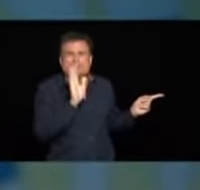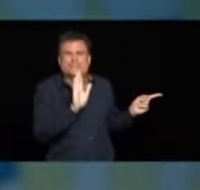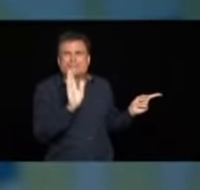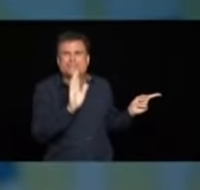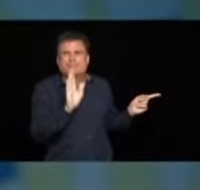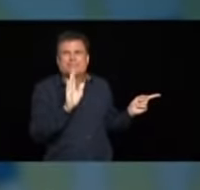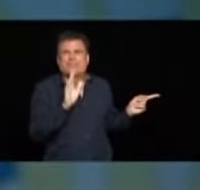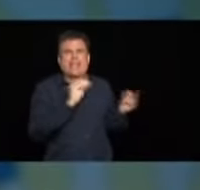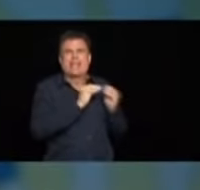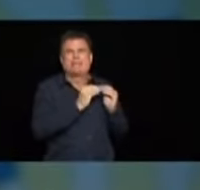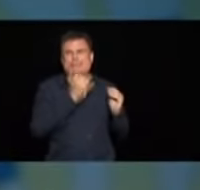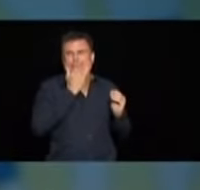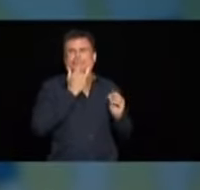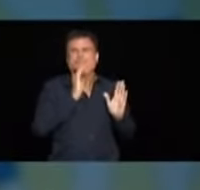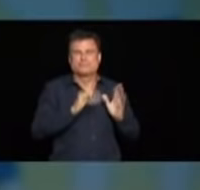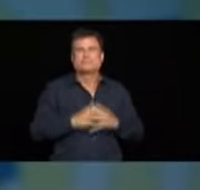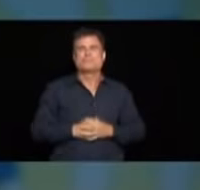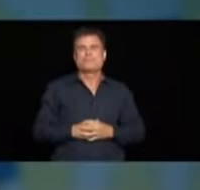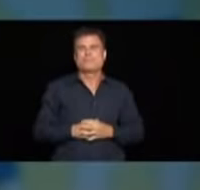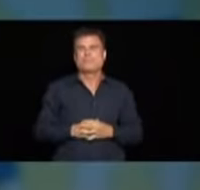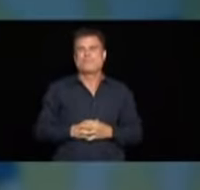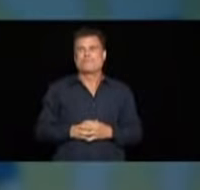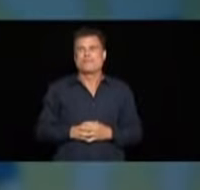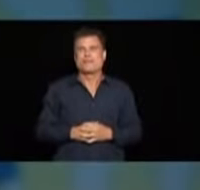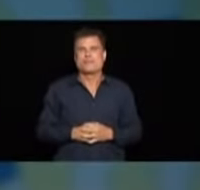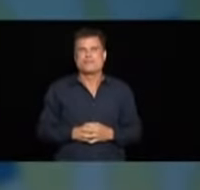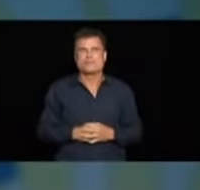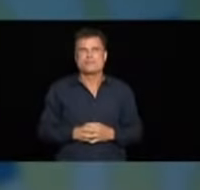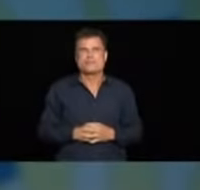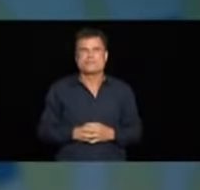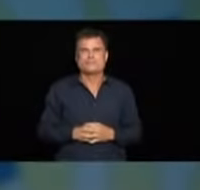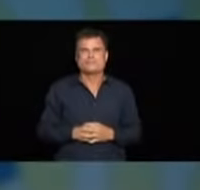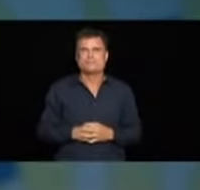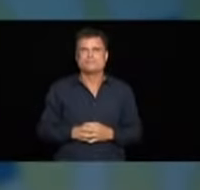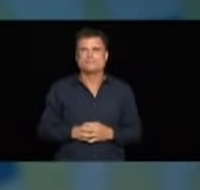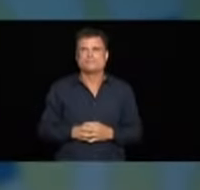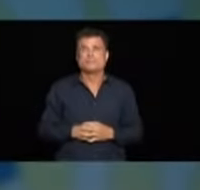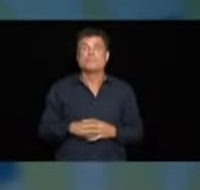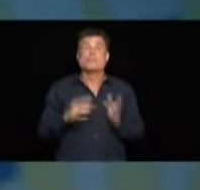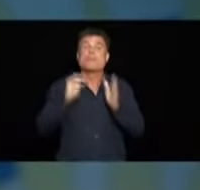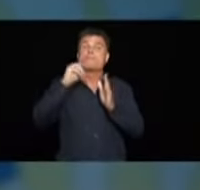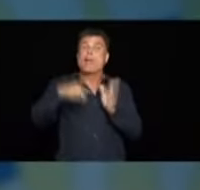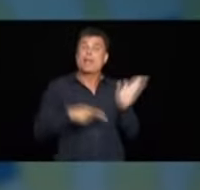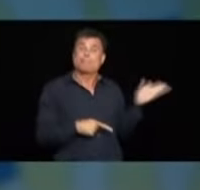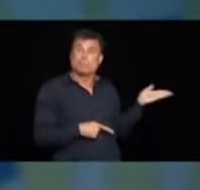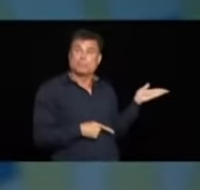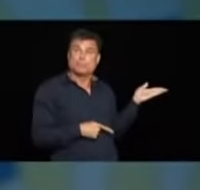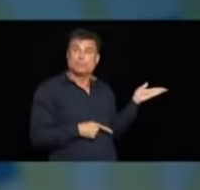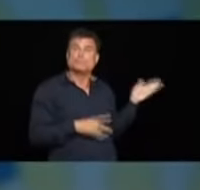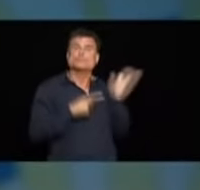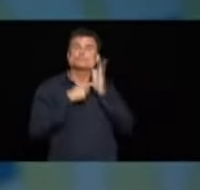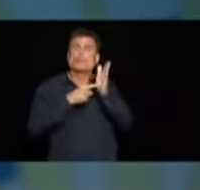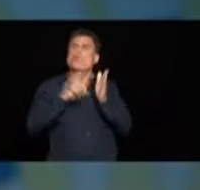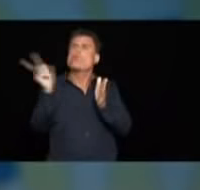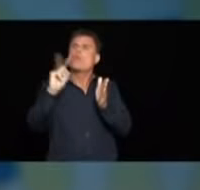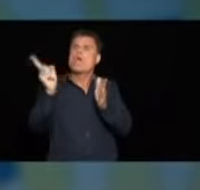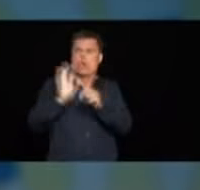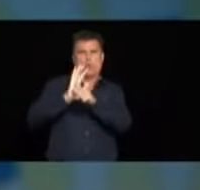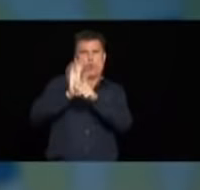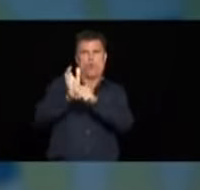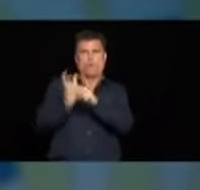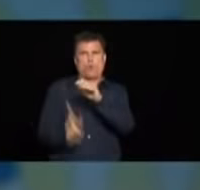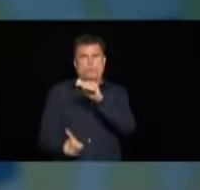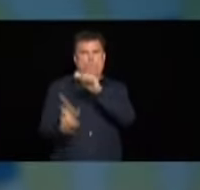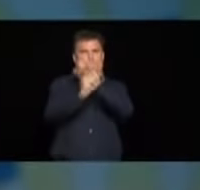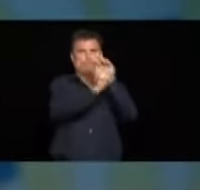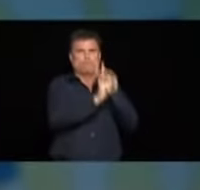This is an update of the geographic distribution by HSDA, Health Service Delivery Area. And again, this week we have